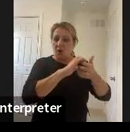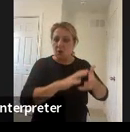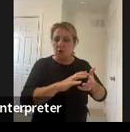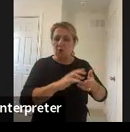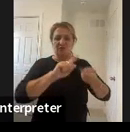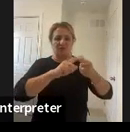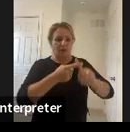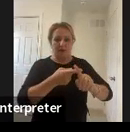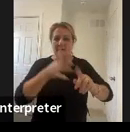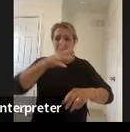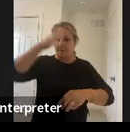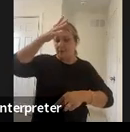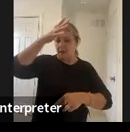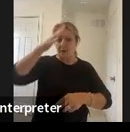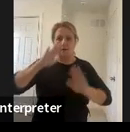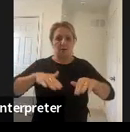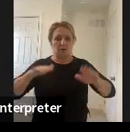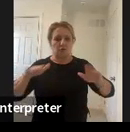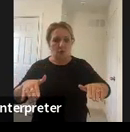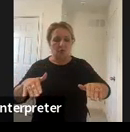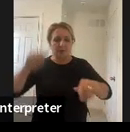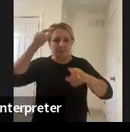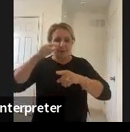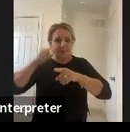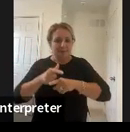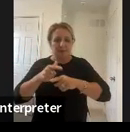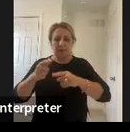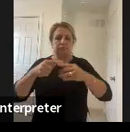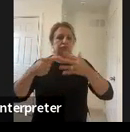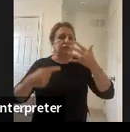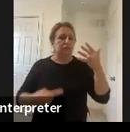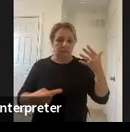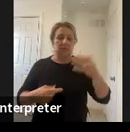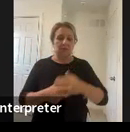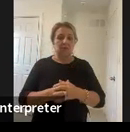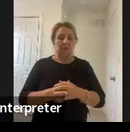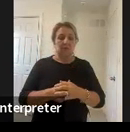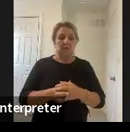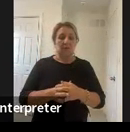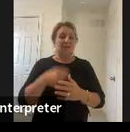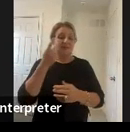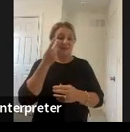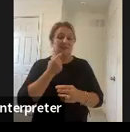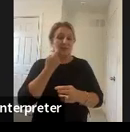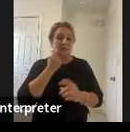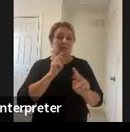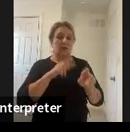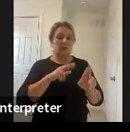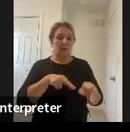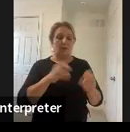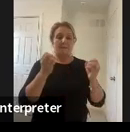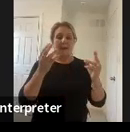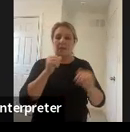colleagues, parents, children or siblings, among others. Based on reports, many, though